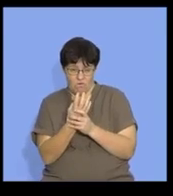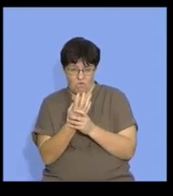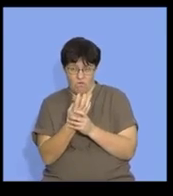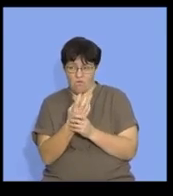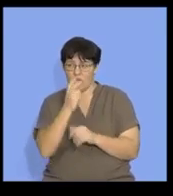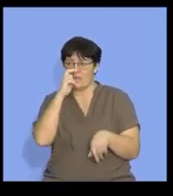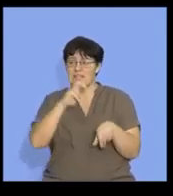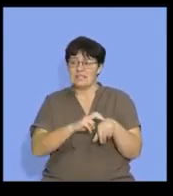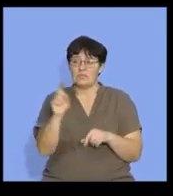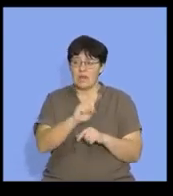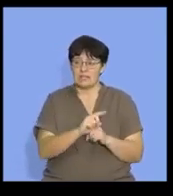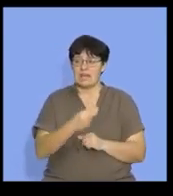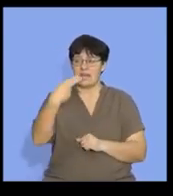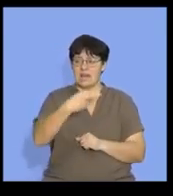hyphae